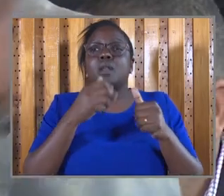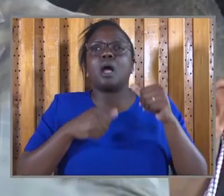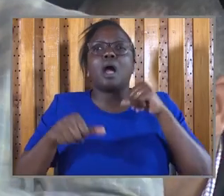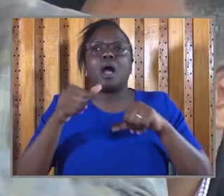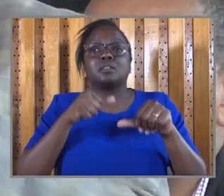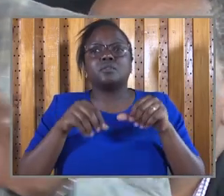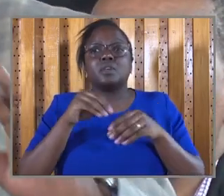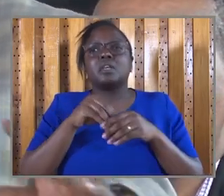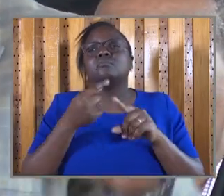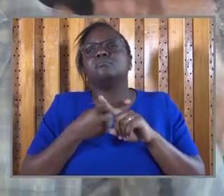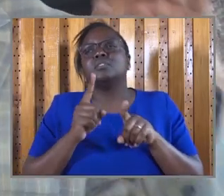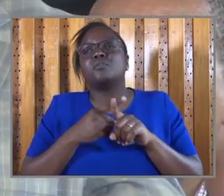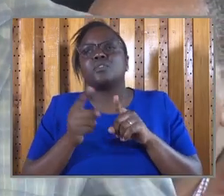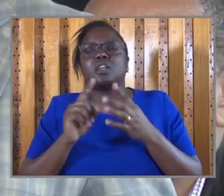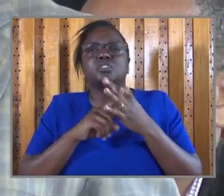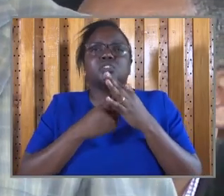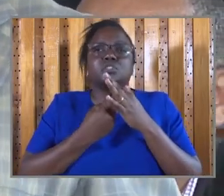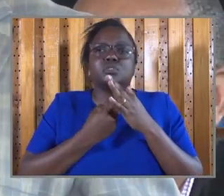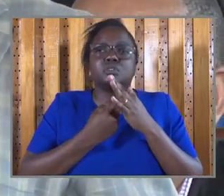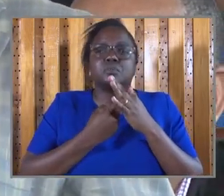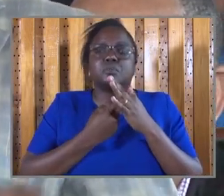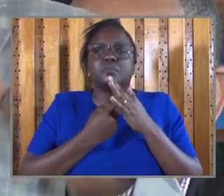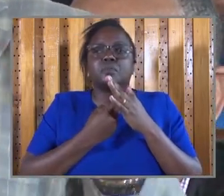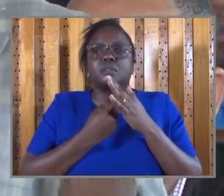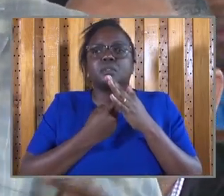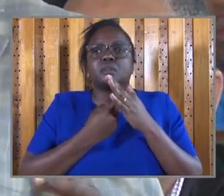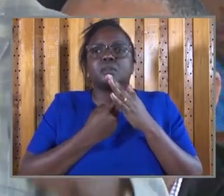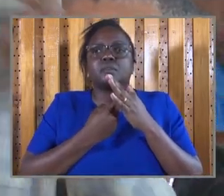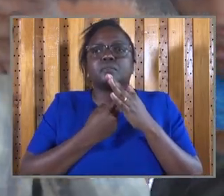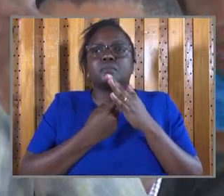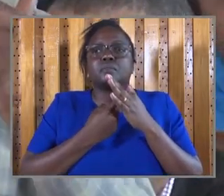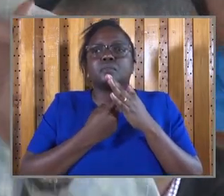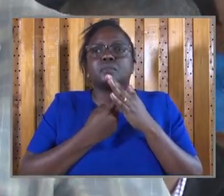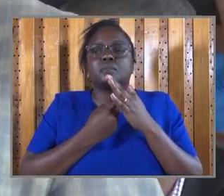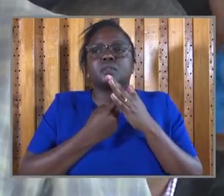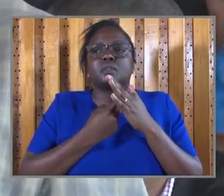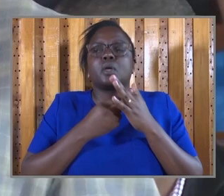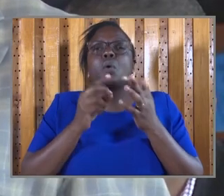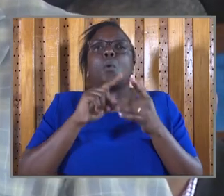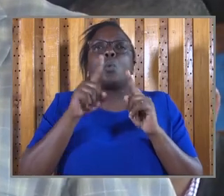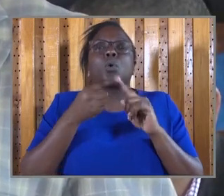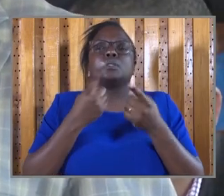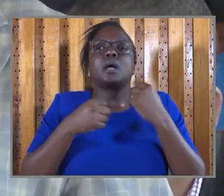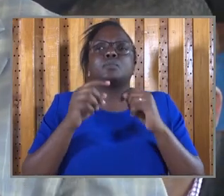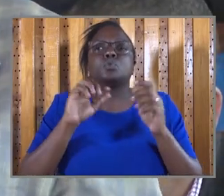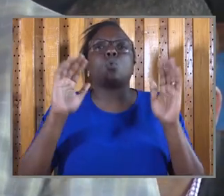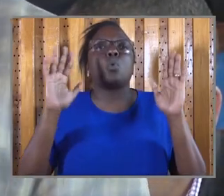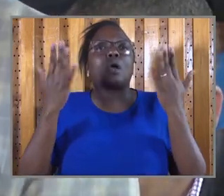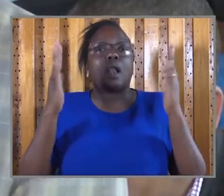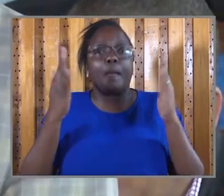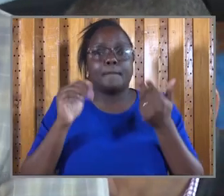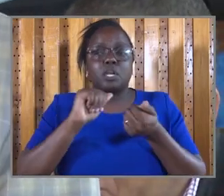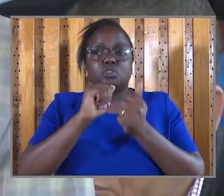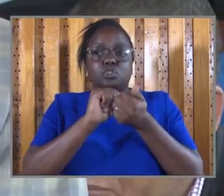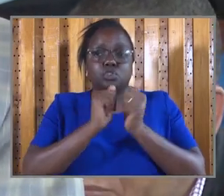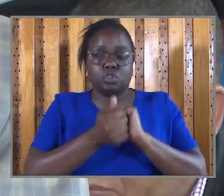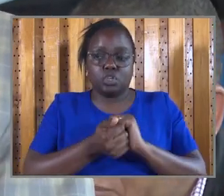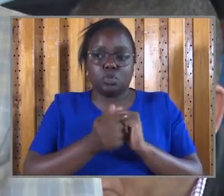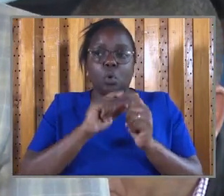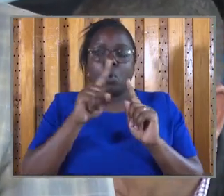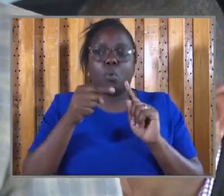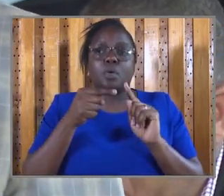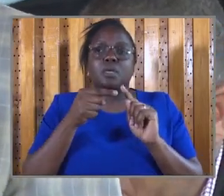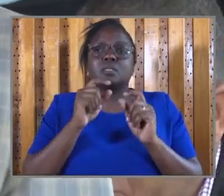in various initiatives and legislation regarding climate change. And in particular, we have